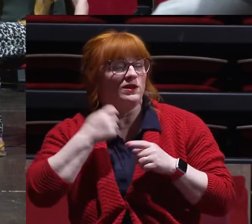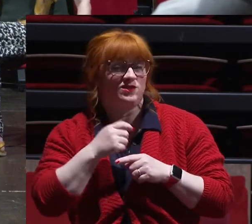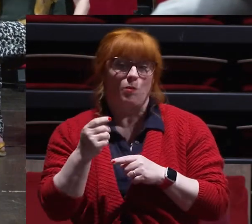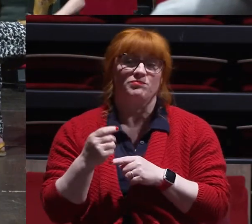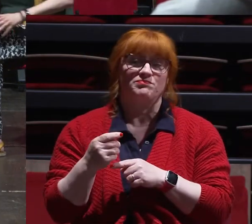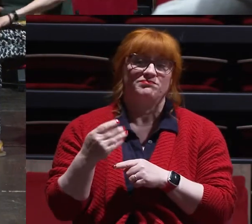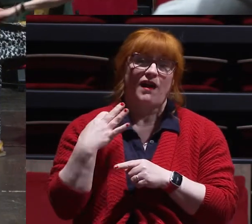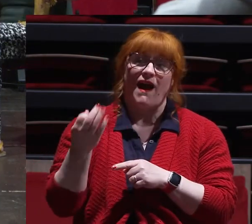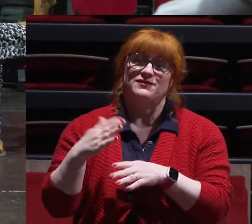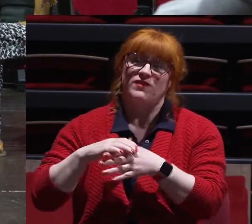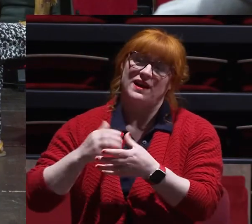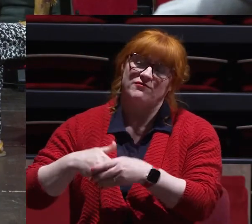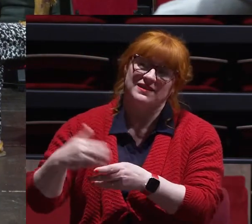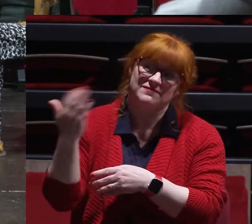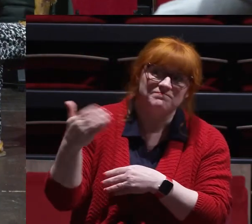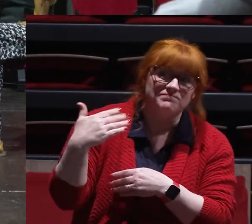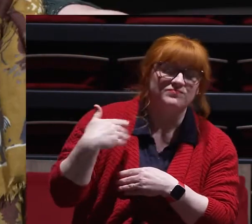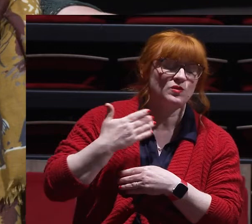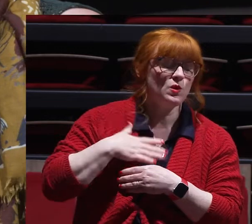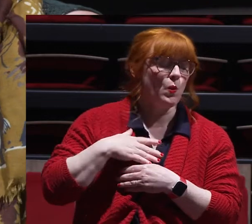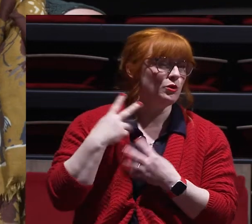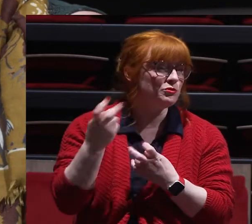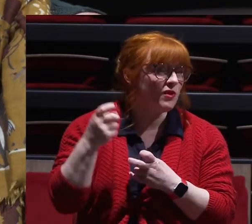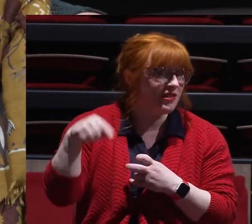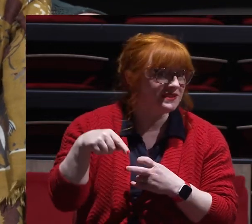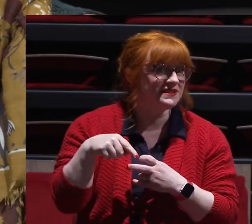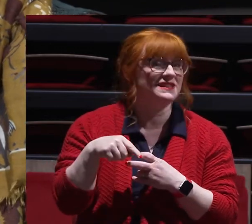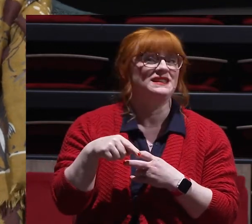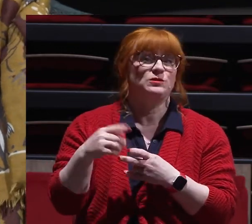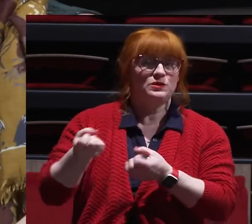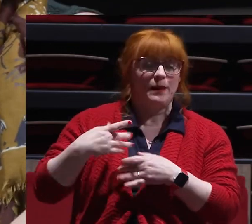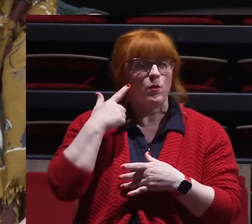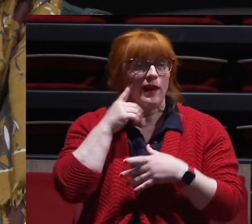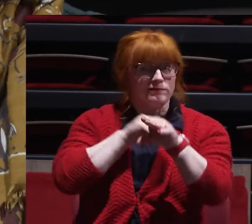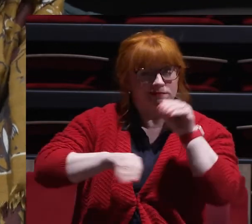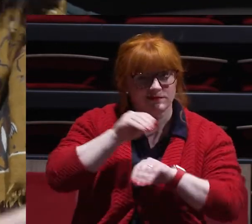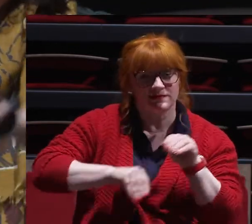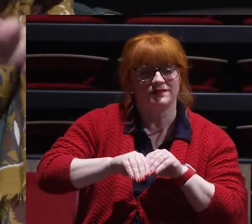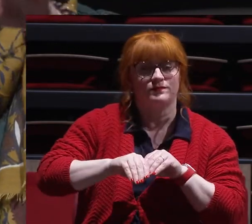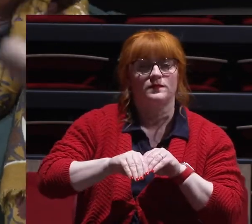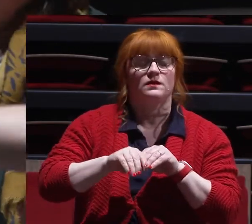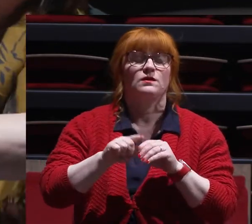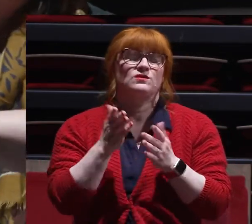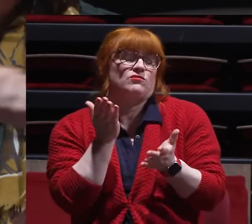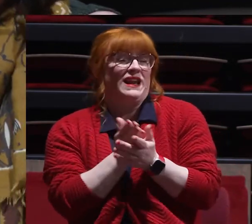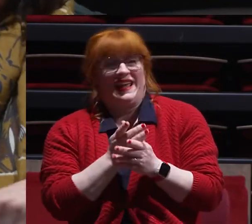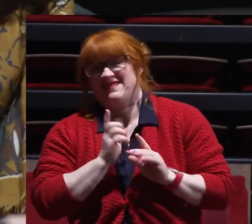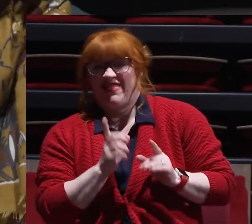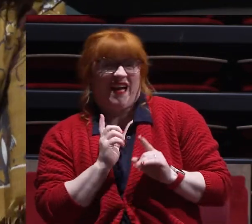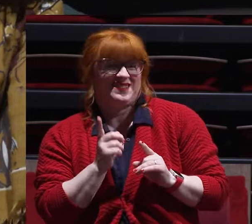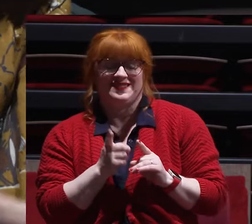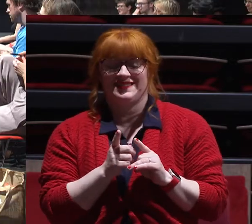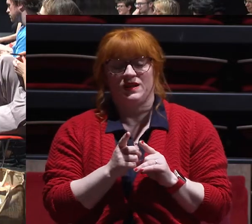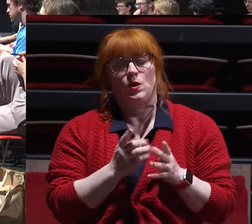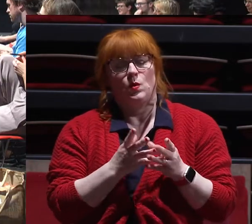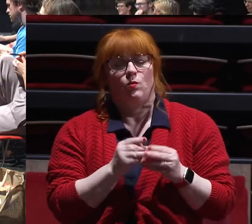really, Hannah, again? Yeah, just need to hear just these 4 scenes in this order. And then be like, it's not. Could we just swap them?